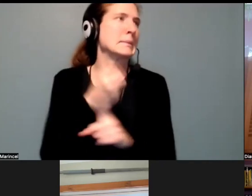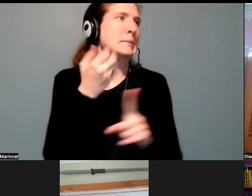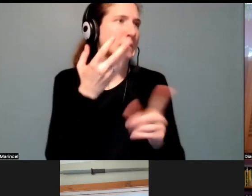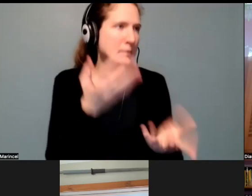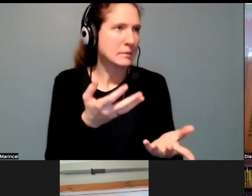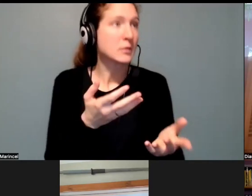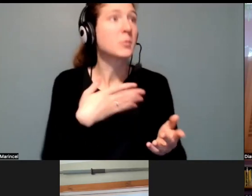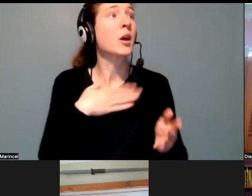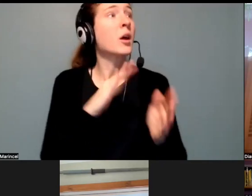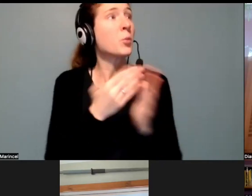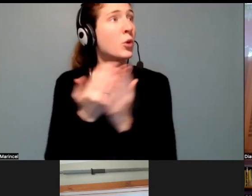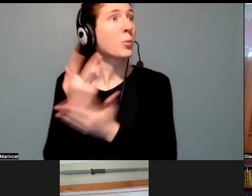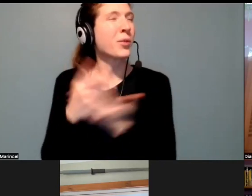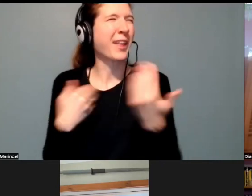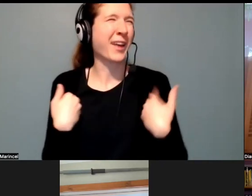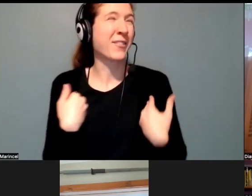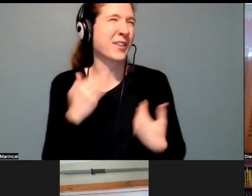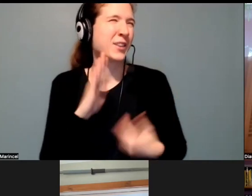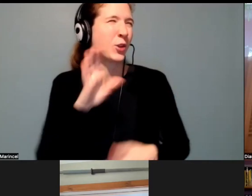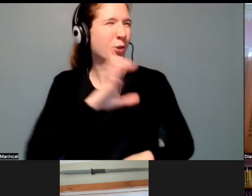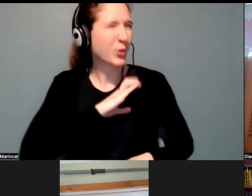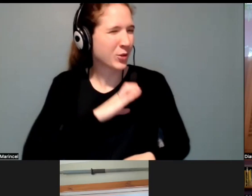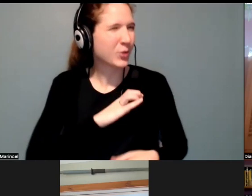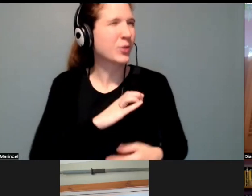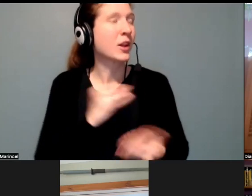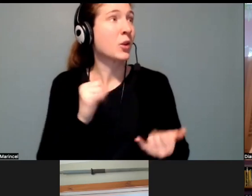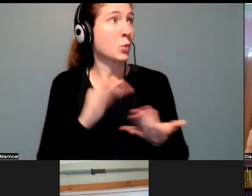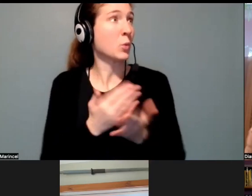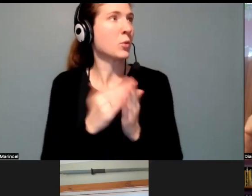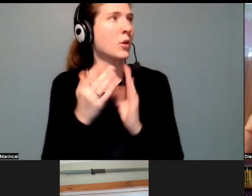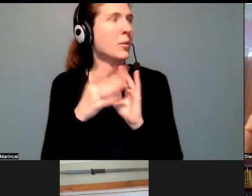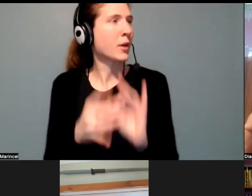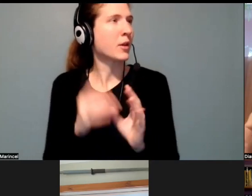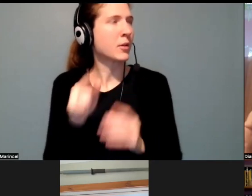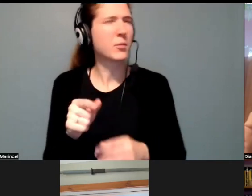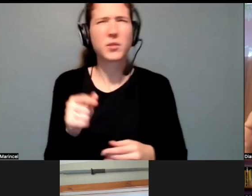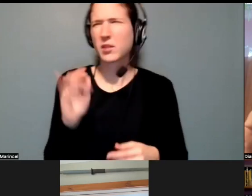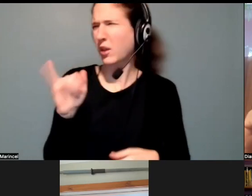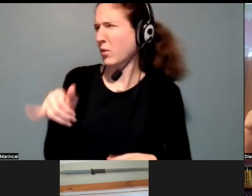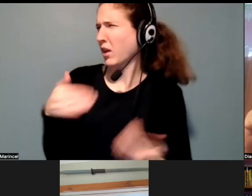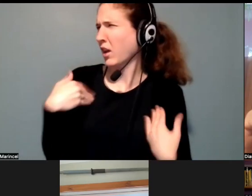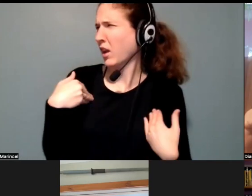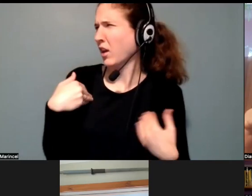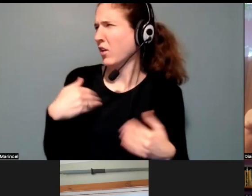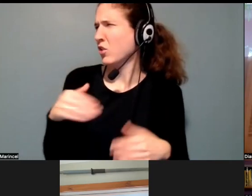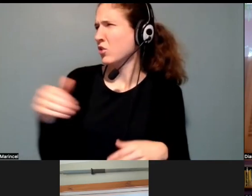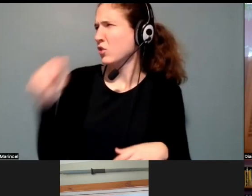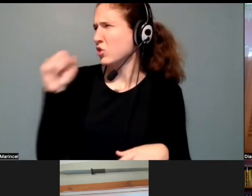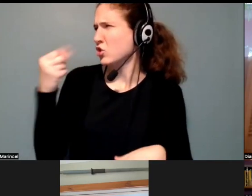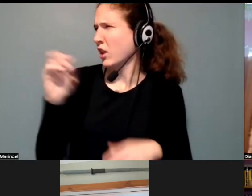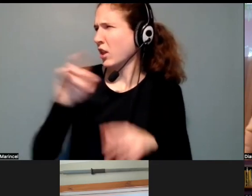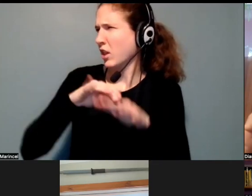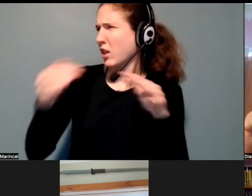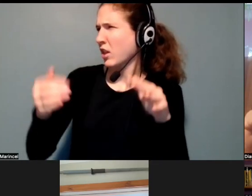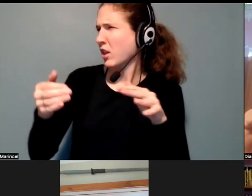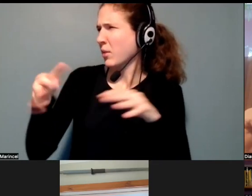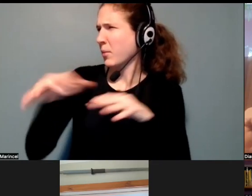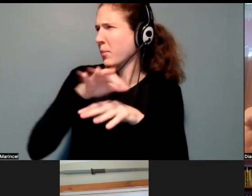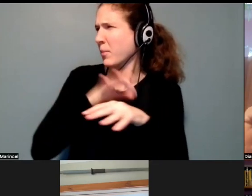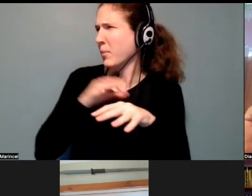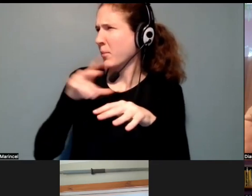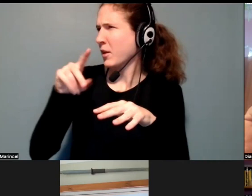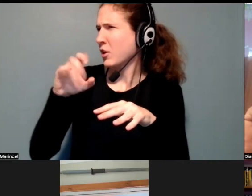on a new book right now about him. But Is he the one that has the patches on his shell? his the what? The patches to hold his